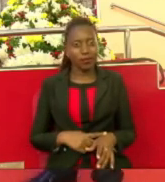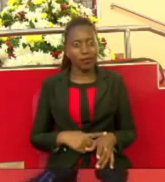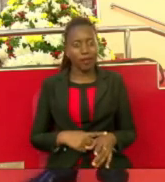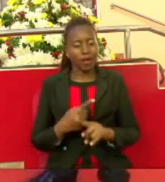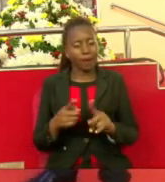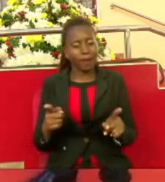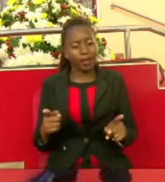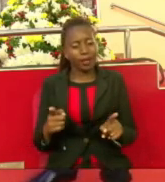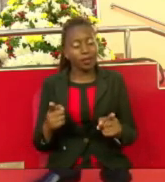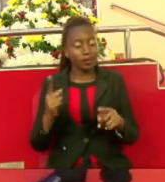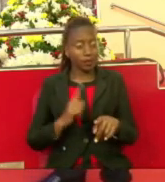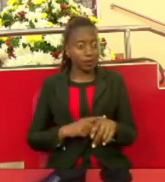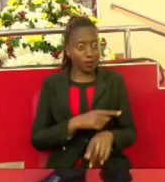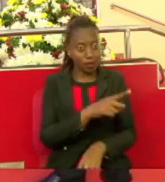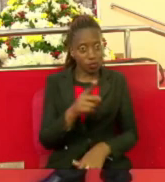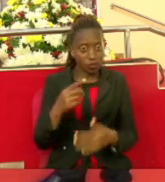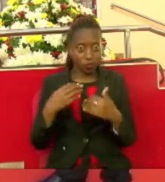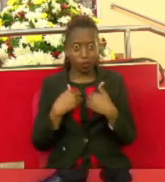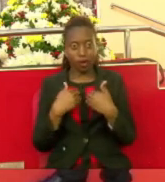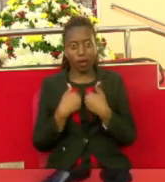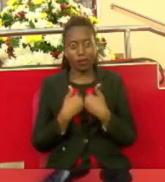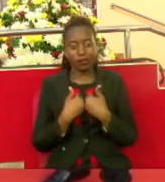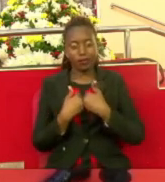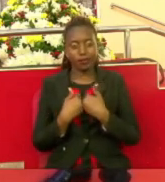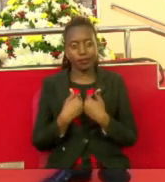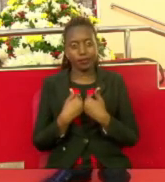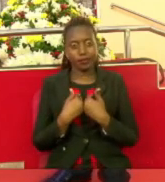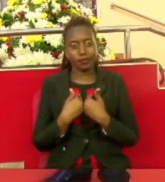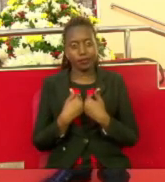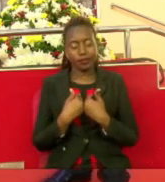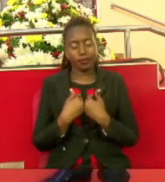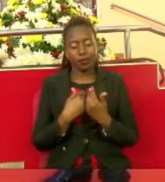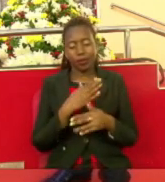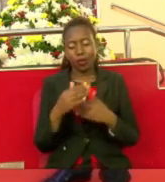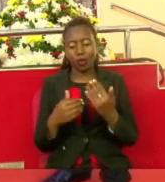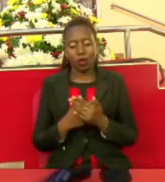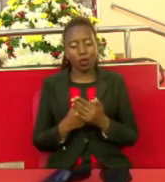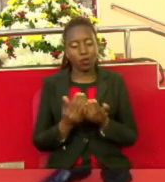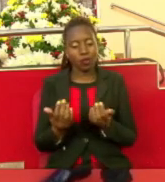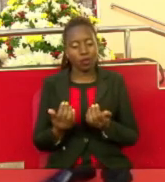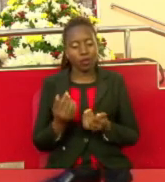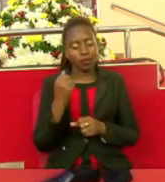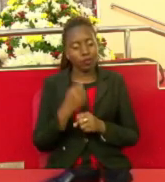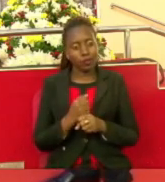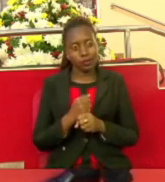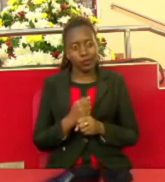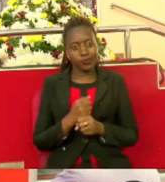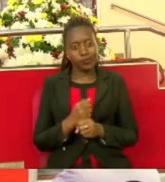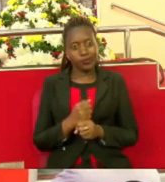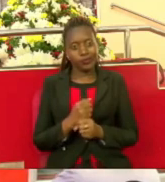have. Lakini wakati unaoupata, muda unaoupata. All you want to do. Kile kitu ambacho unataka kufanya. You don't want the baggage